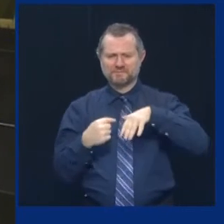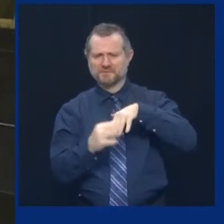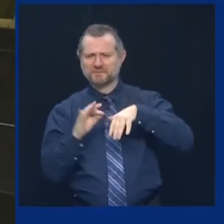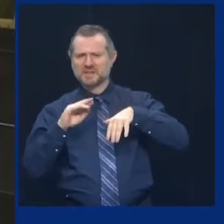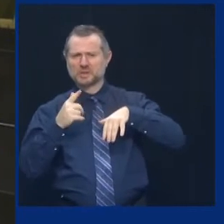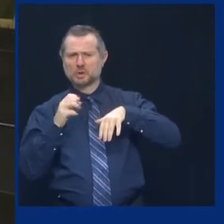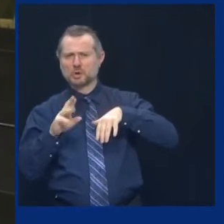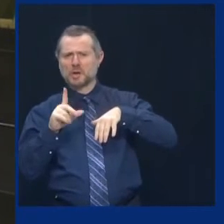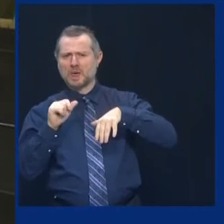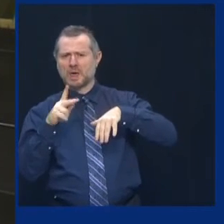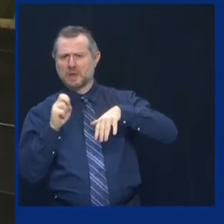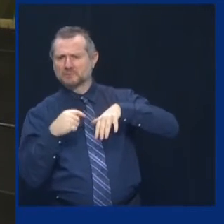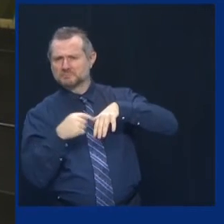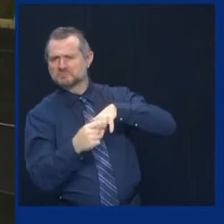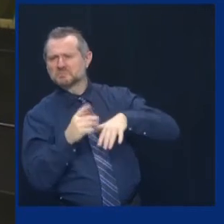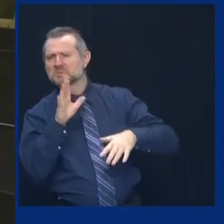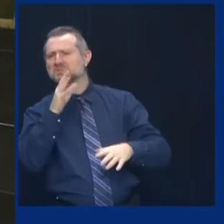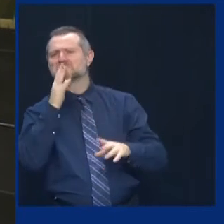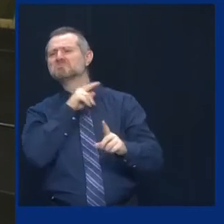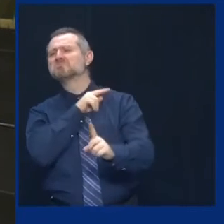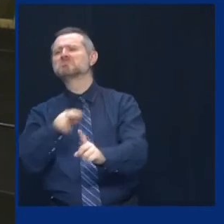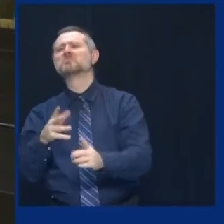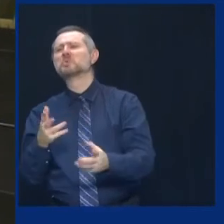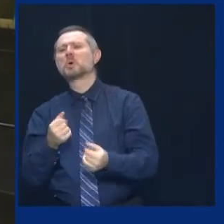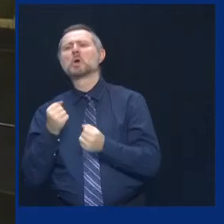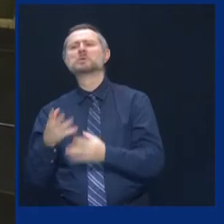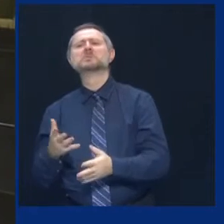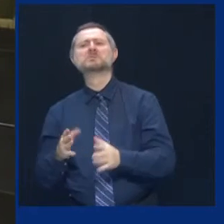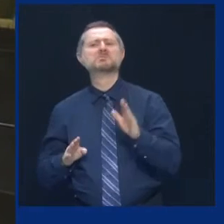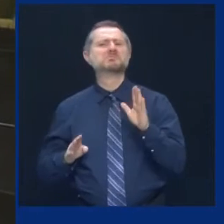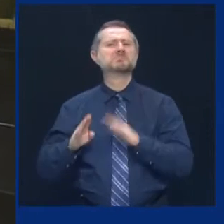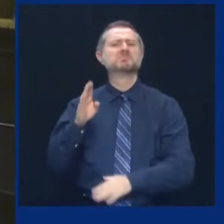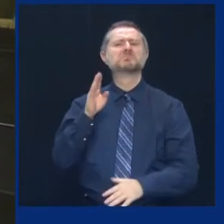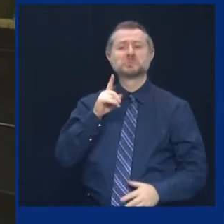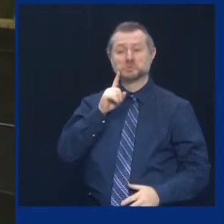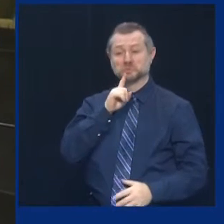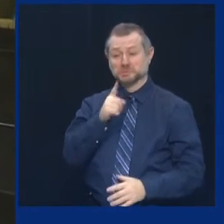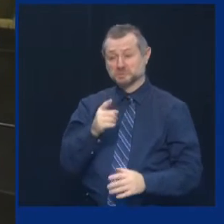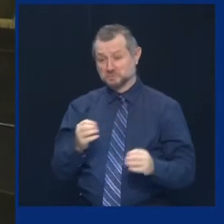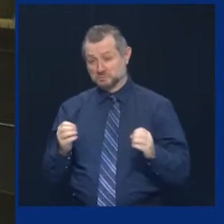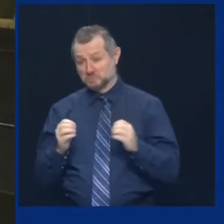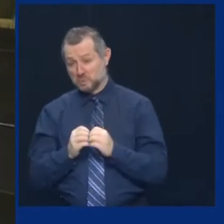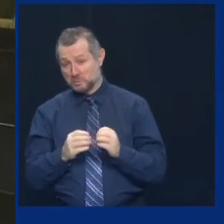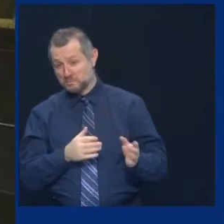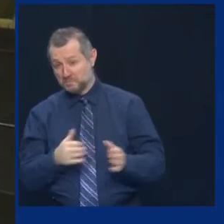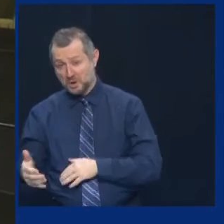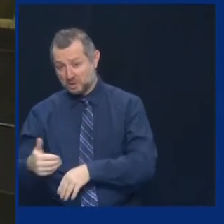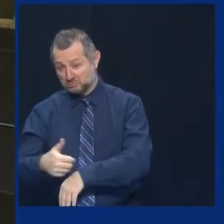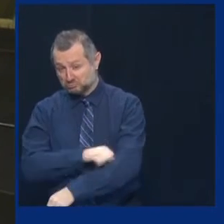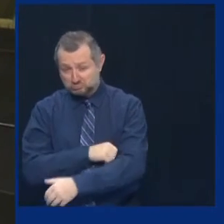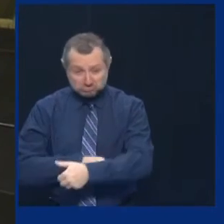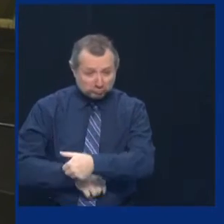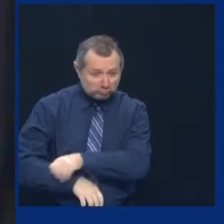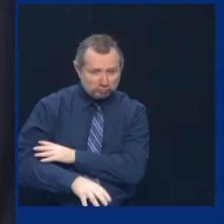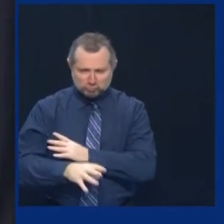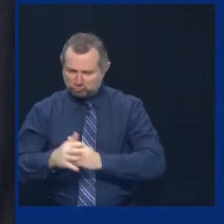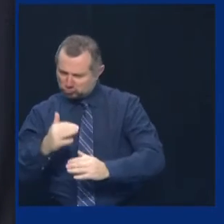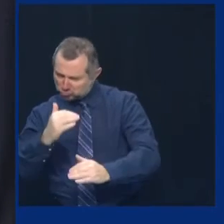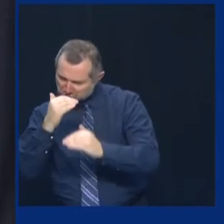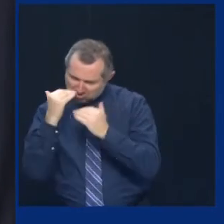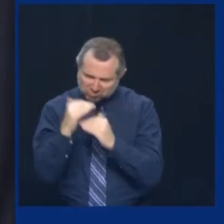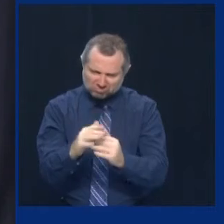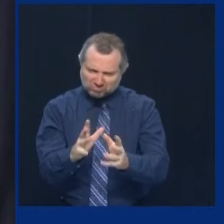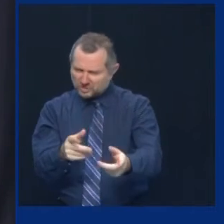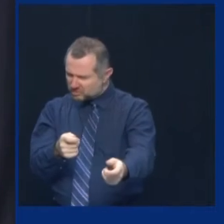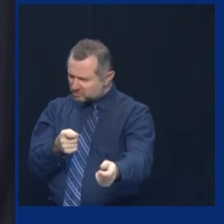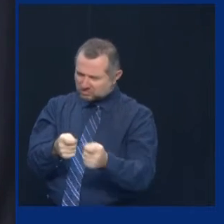attribute to the increase we're seeing here? And do you have any further plans to increase restrictions or enforcement?